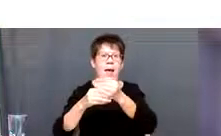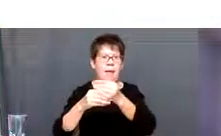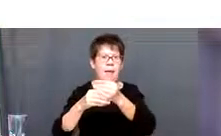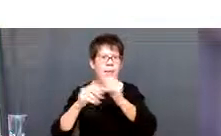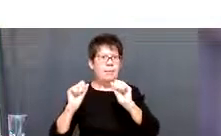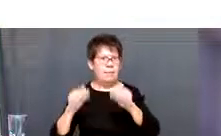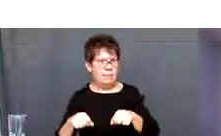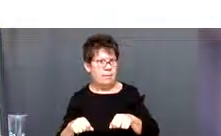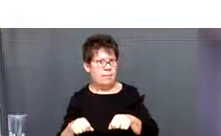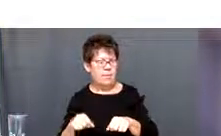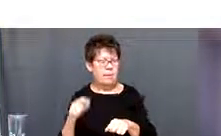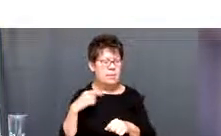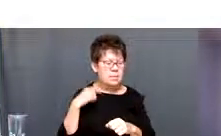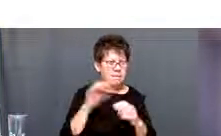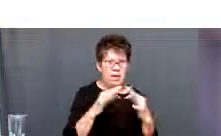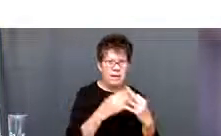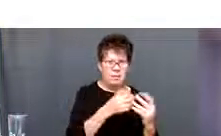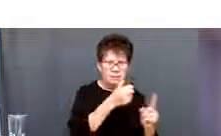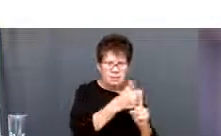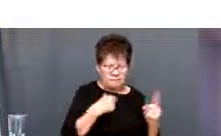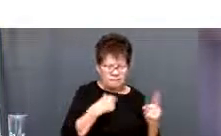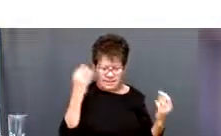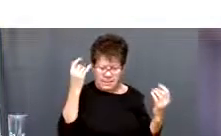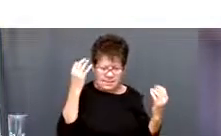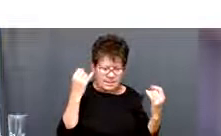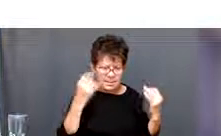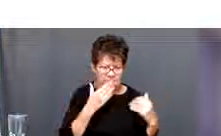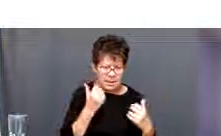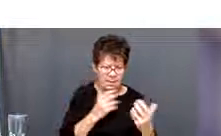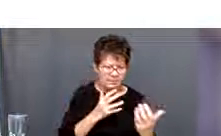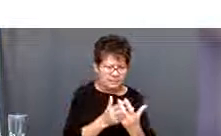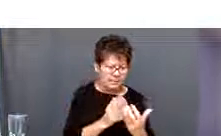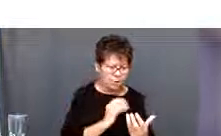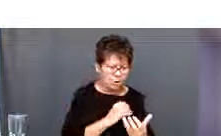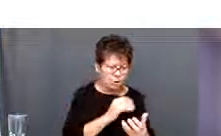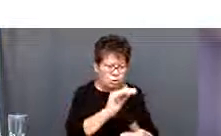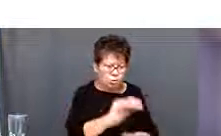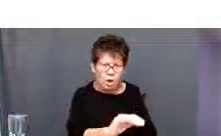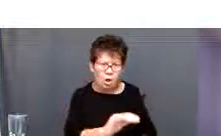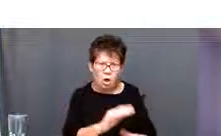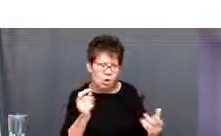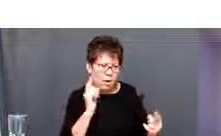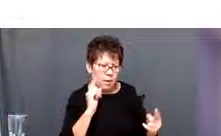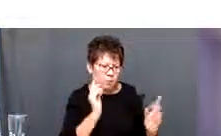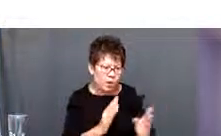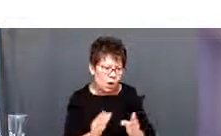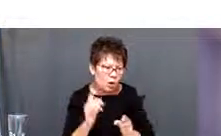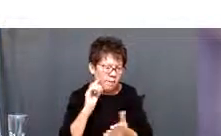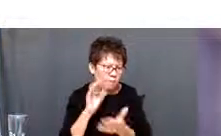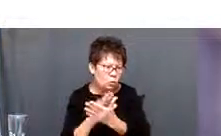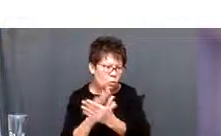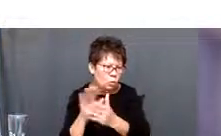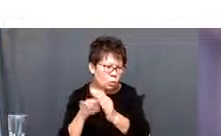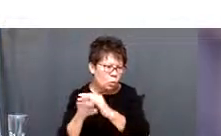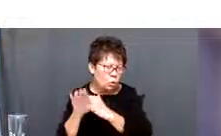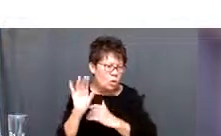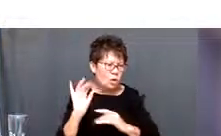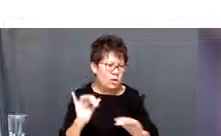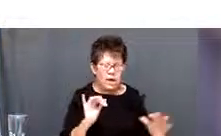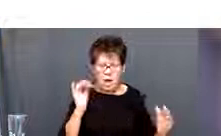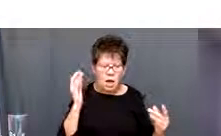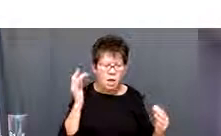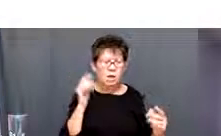their child to develop and when they decide what's best for their child as far as preparing for school goes. We wanted to